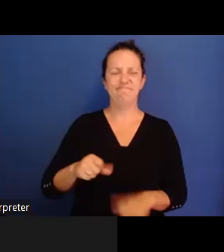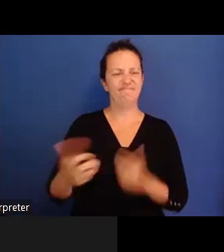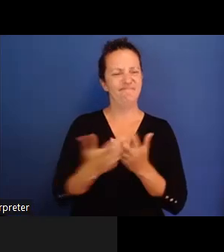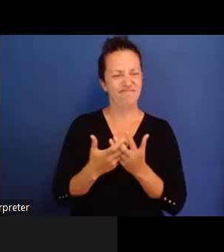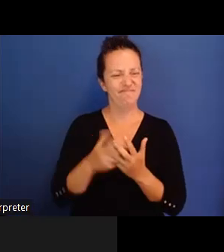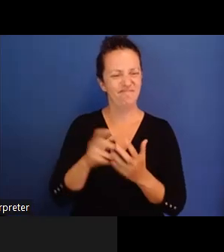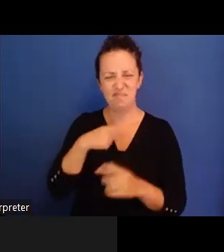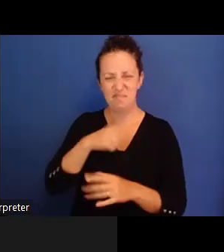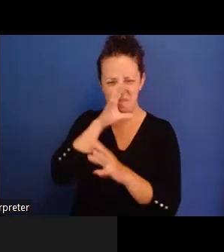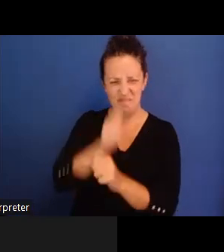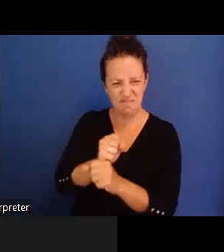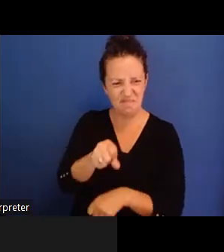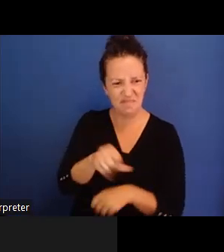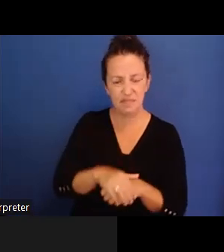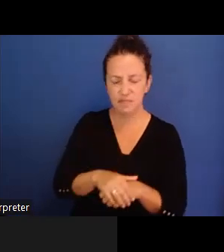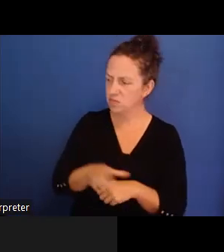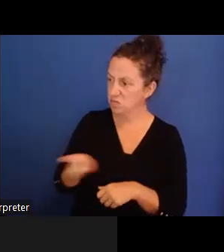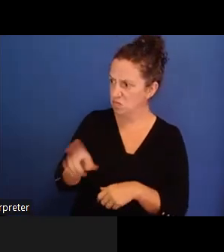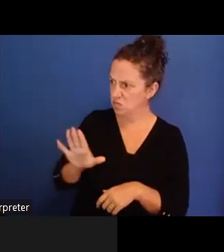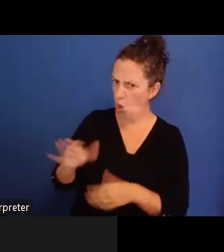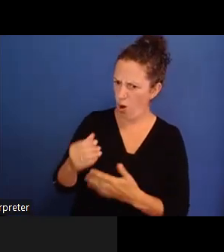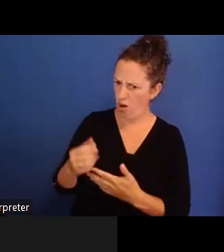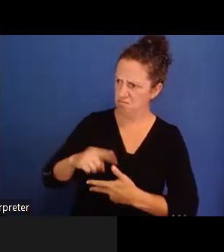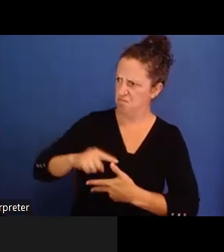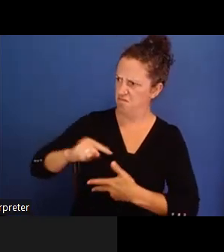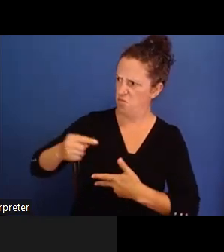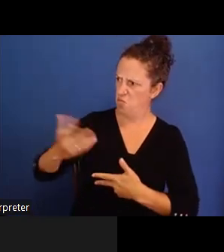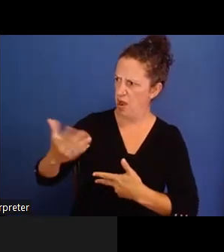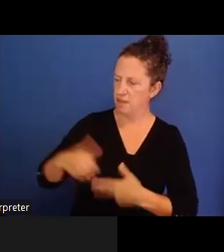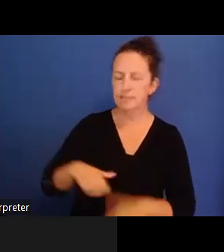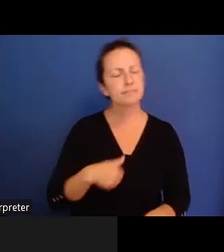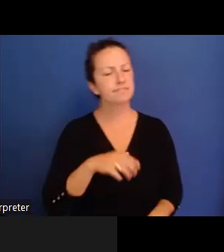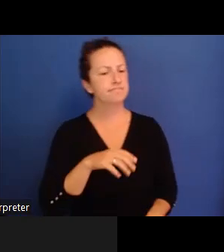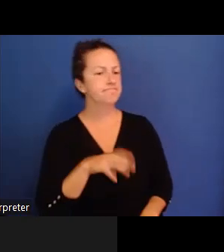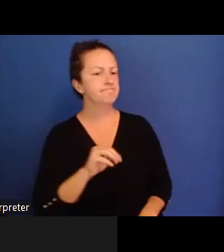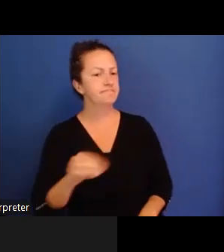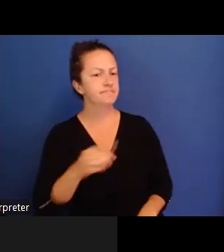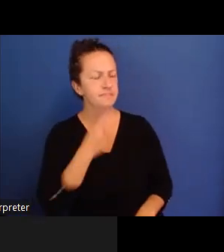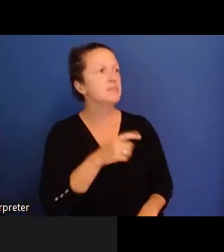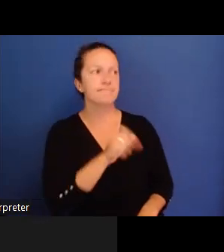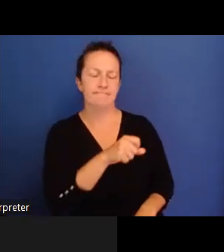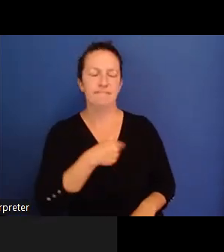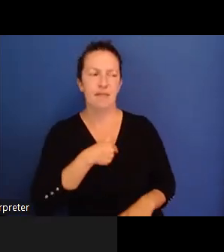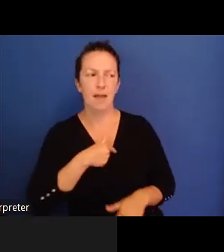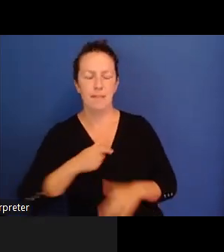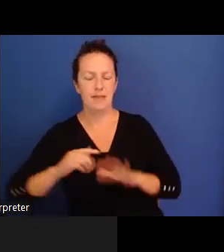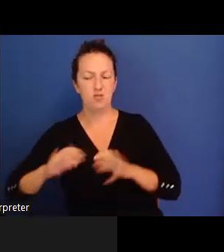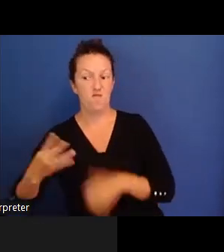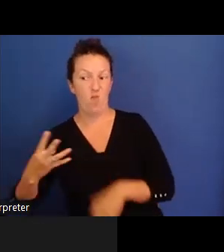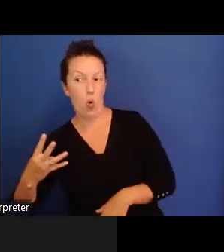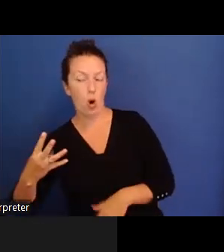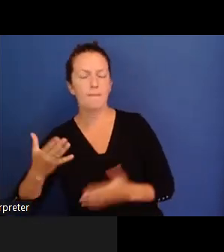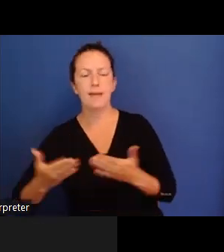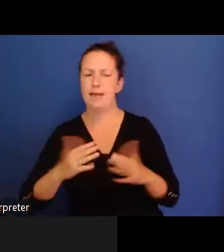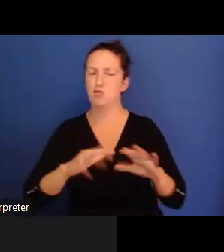What by about you? I would say I would tend to lean towards group 4 and maybe group